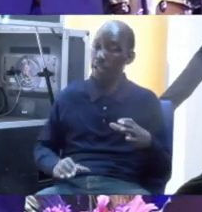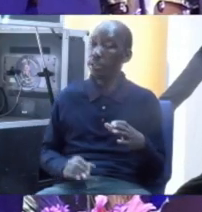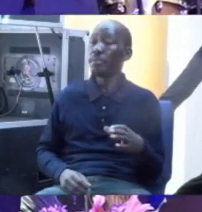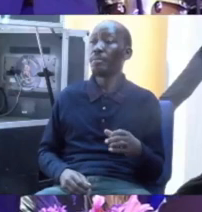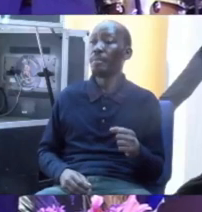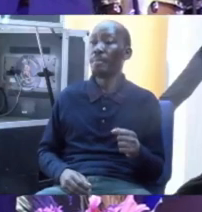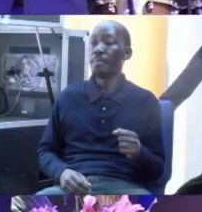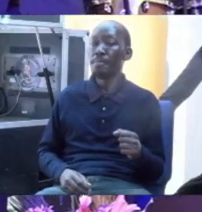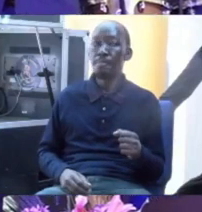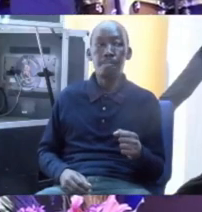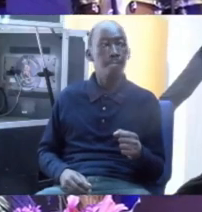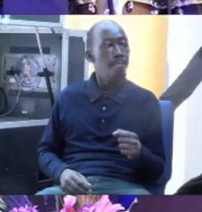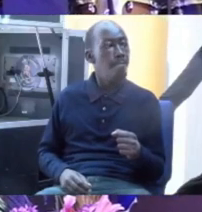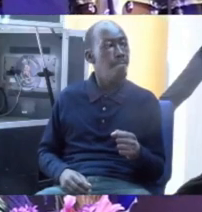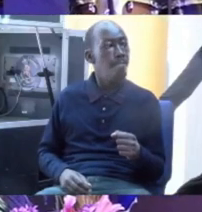Kristo.